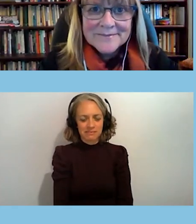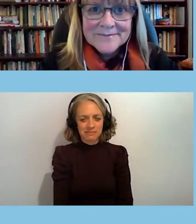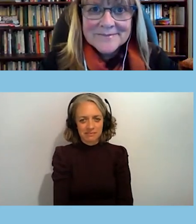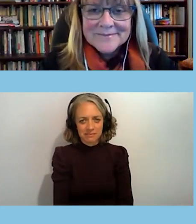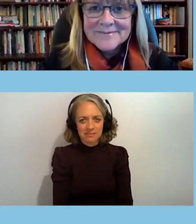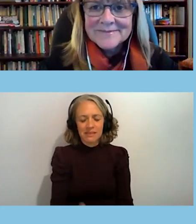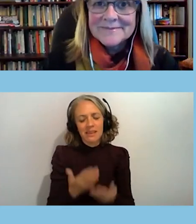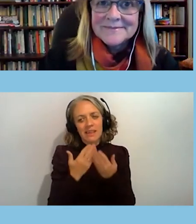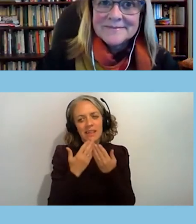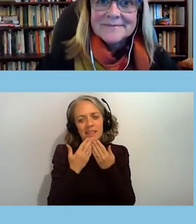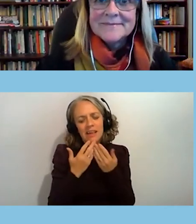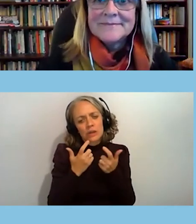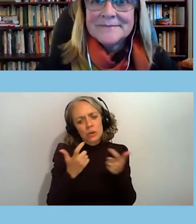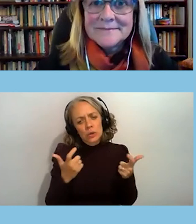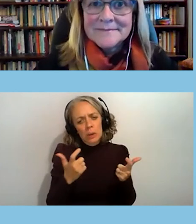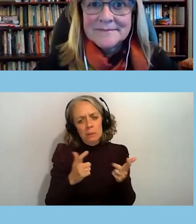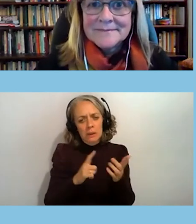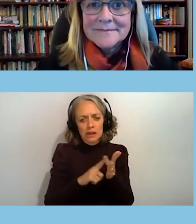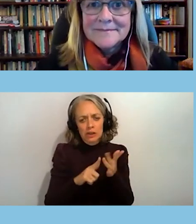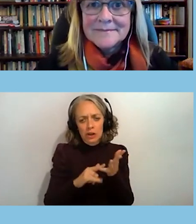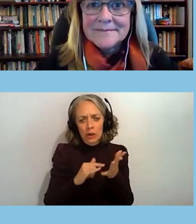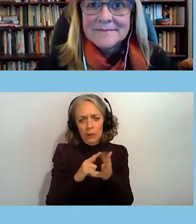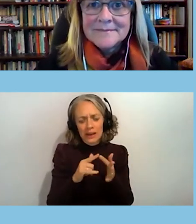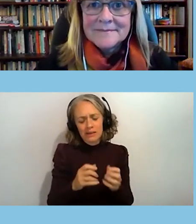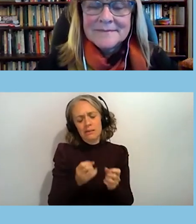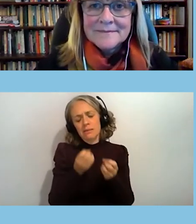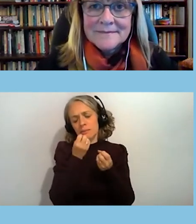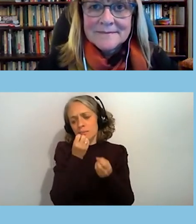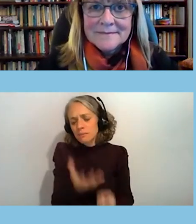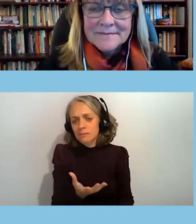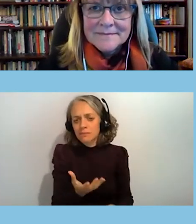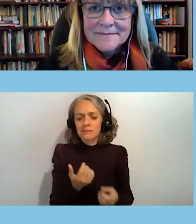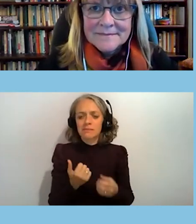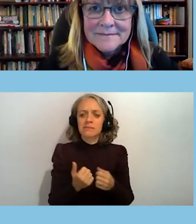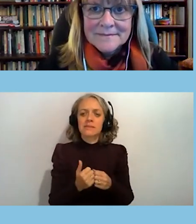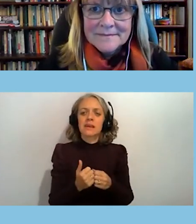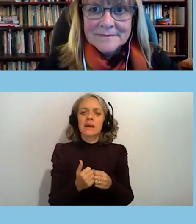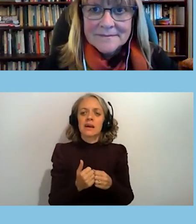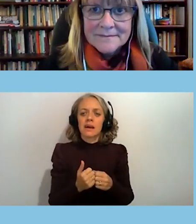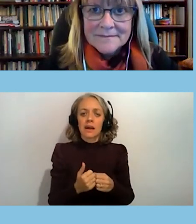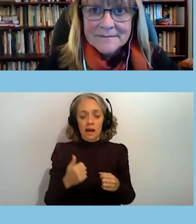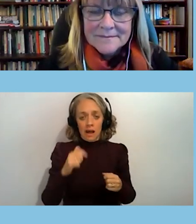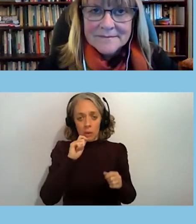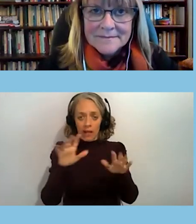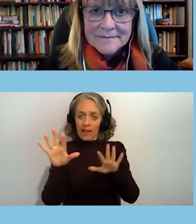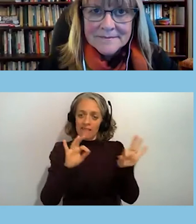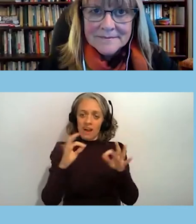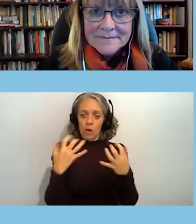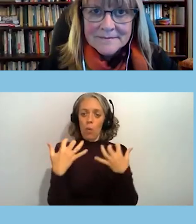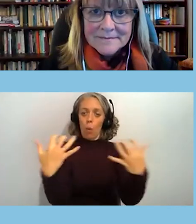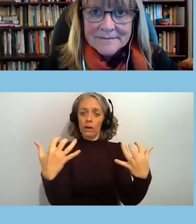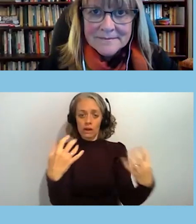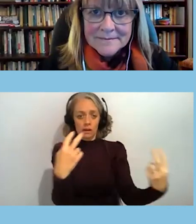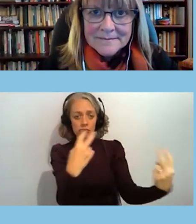Thank you so much, Louise. That was absolutely marvelous. In a moment, I'm going to invite members of the audience